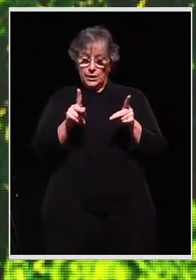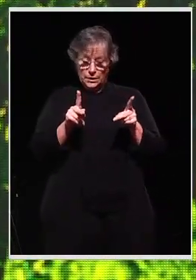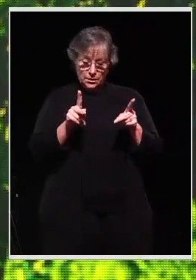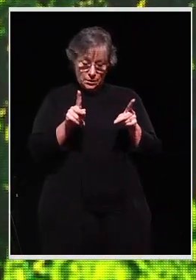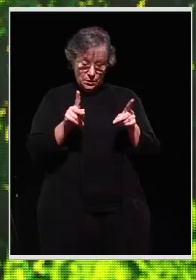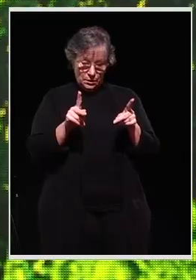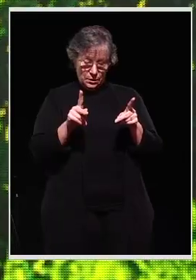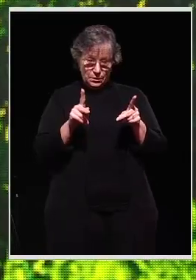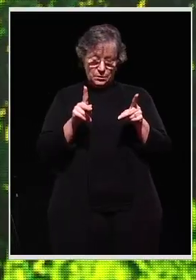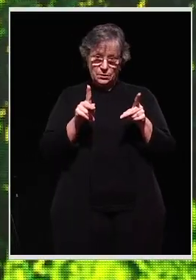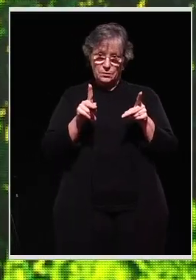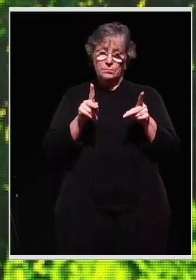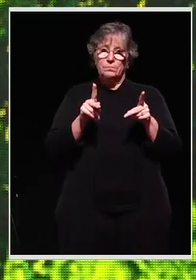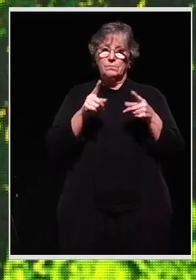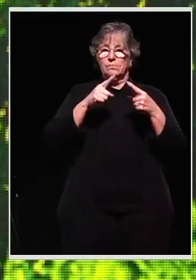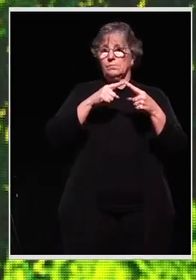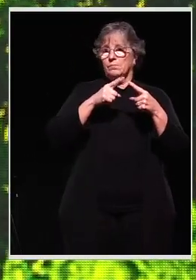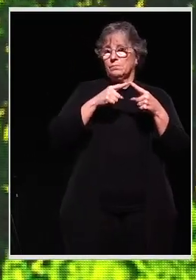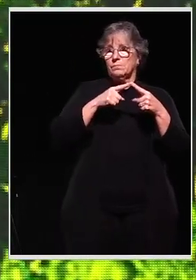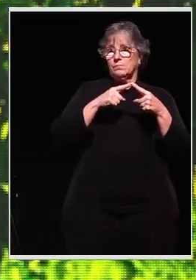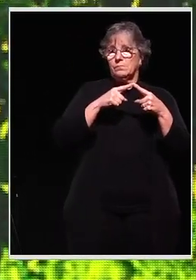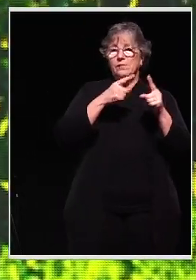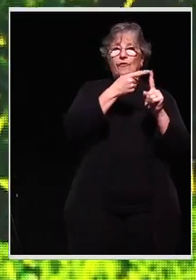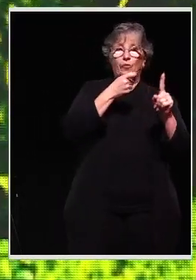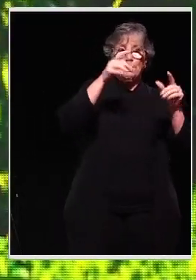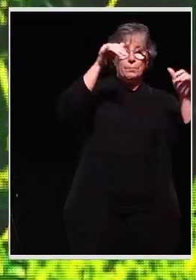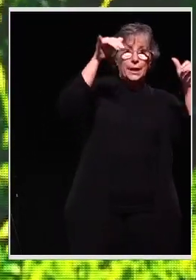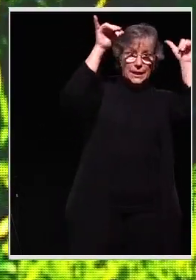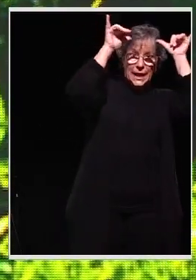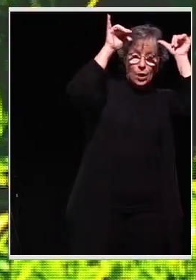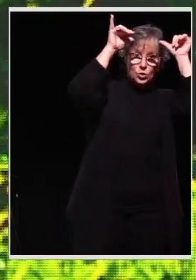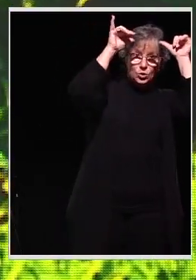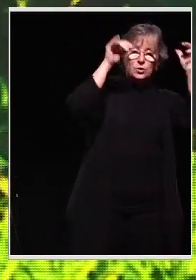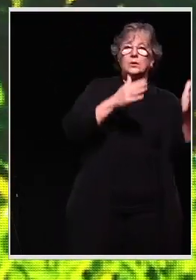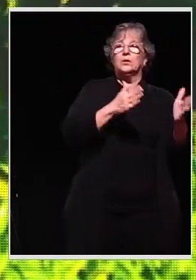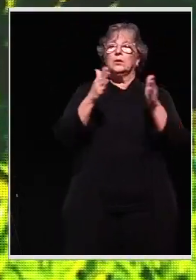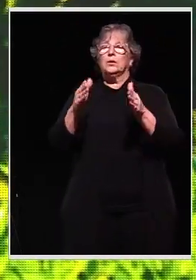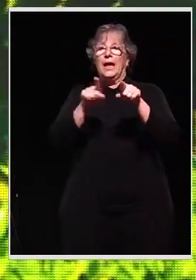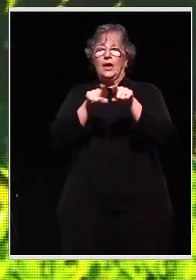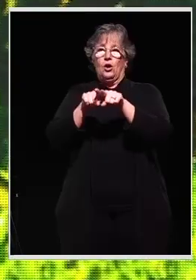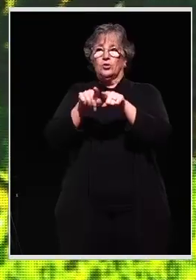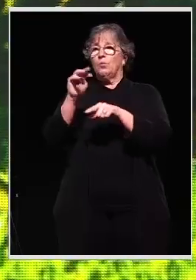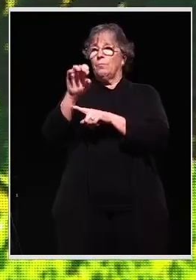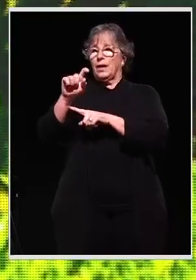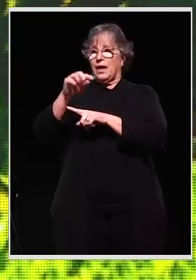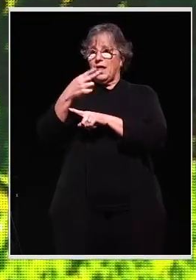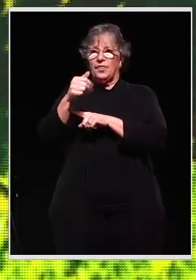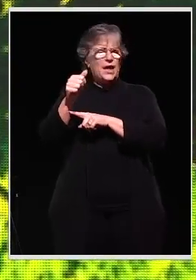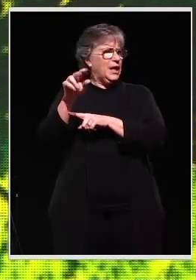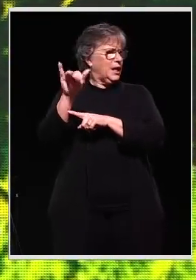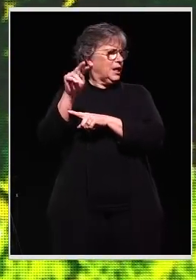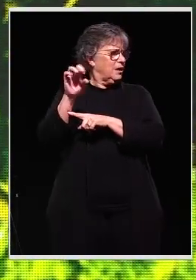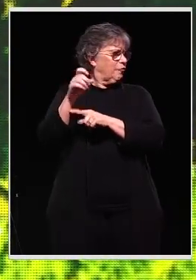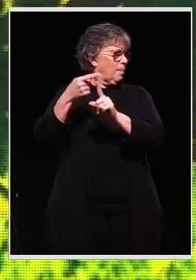major opportunities, the enteric methane coming from cattle, and then the methane coming from manure. And